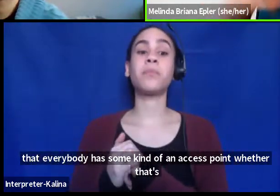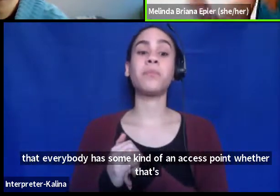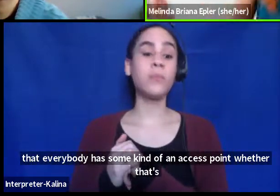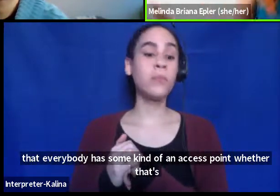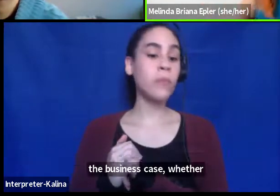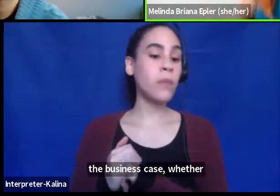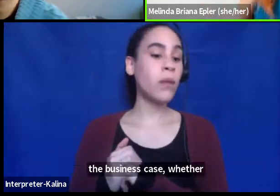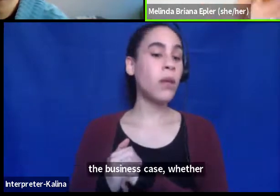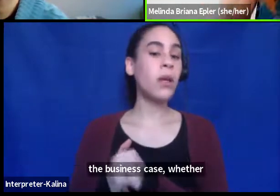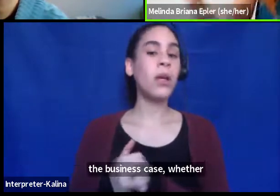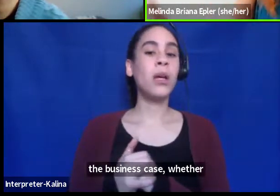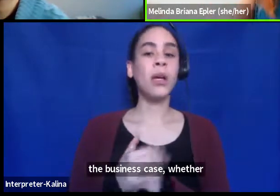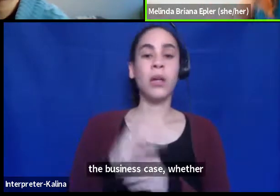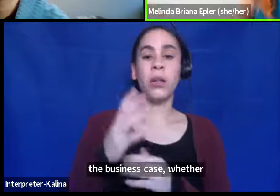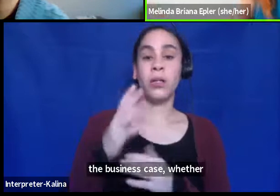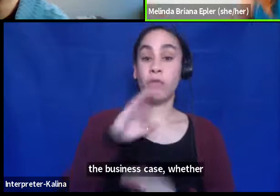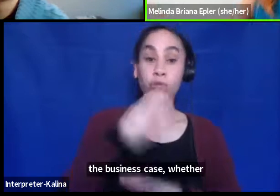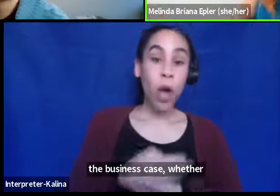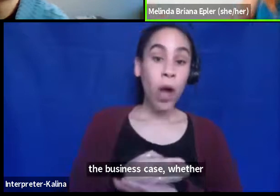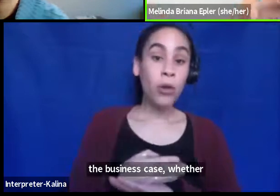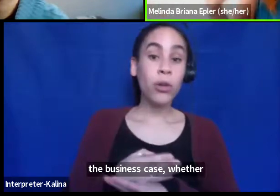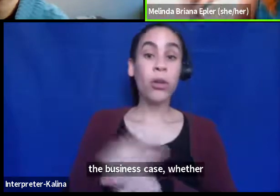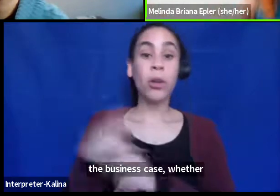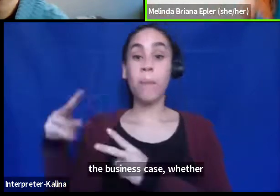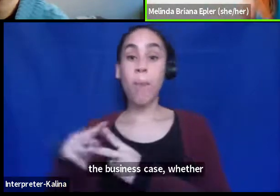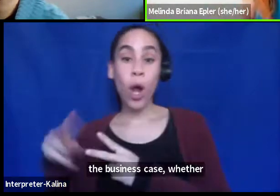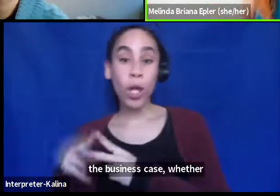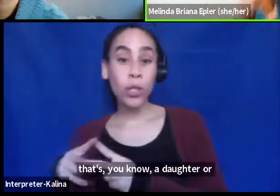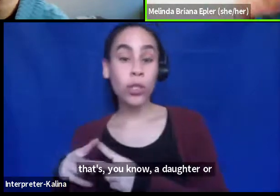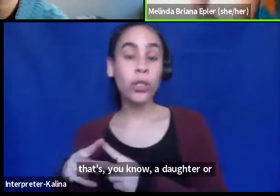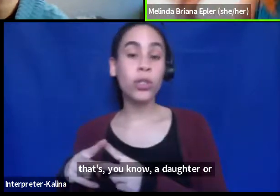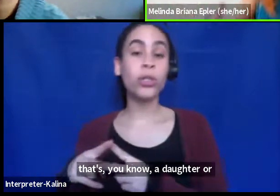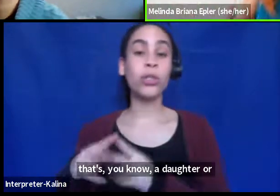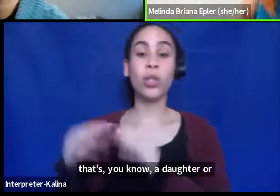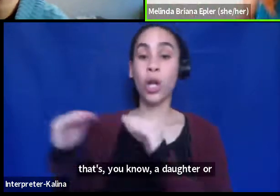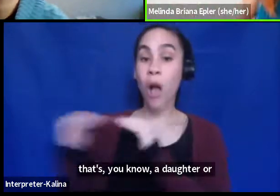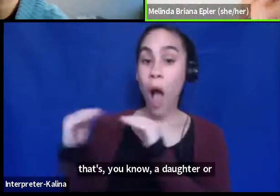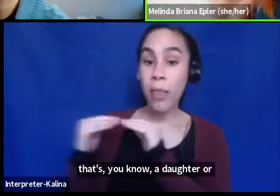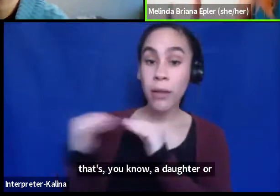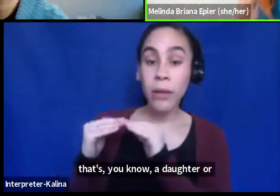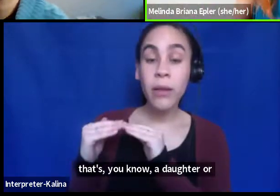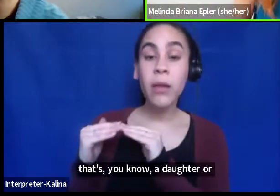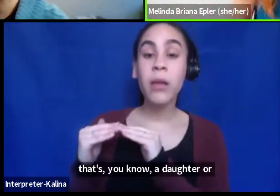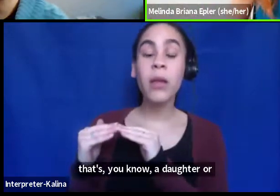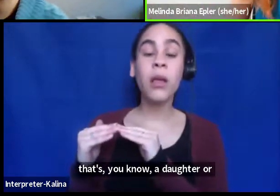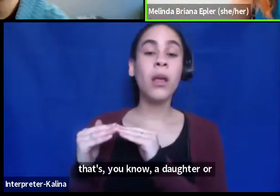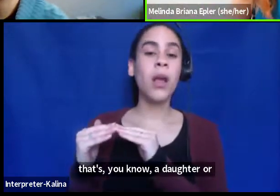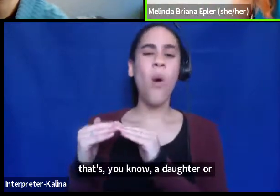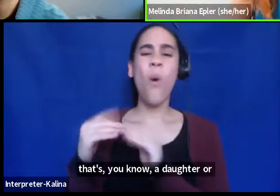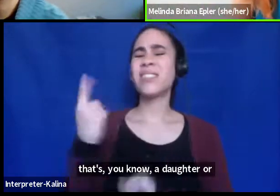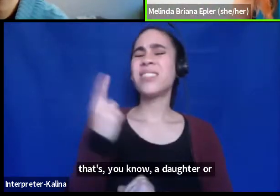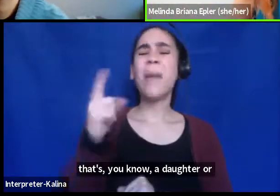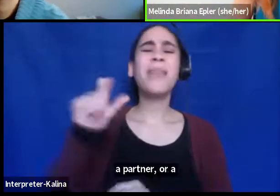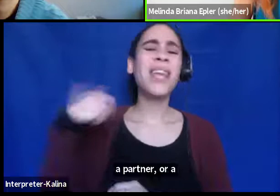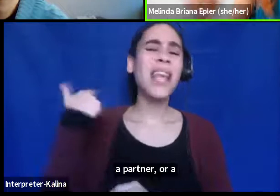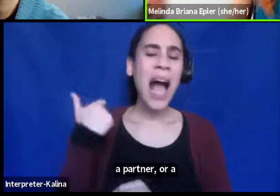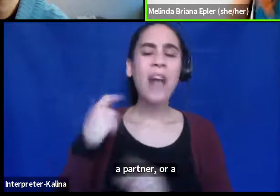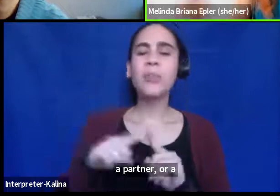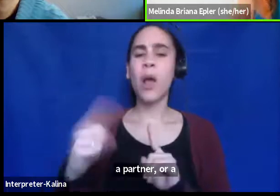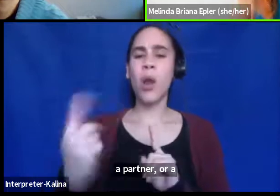a daughter or a partner, or a colleague, like there's or something else, but there's always